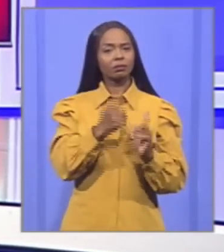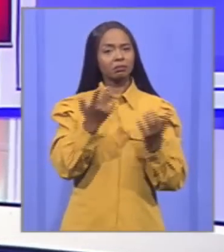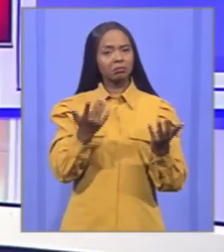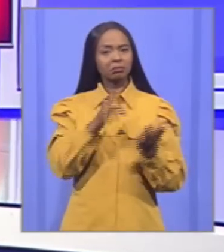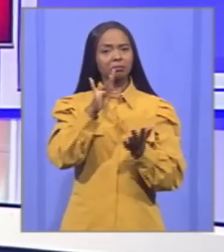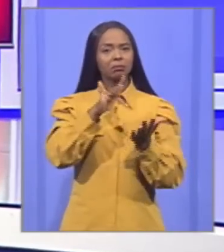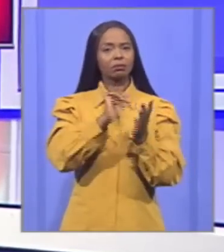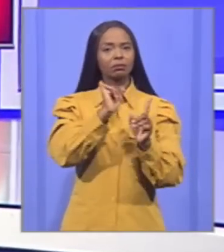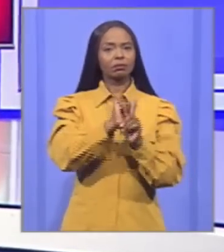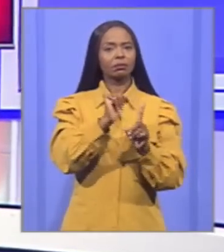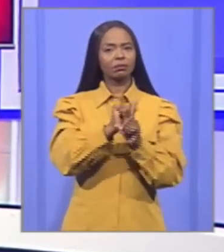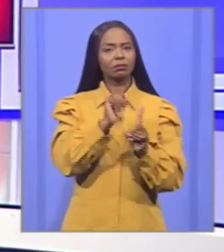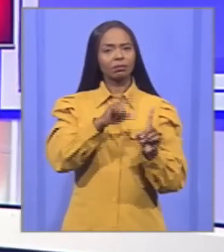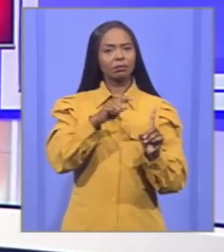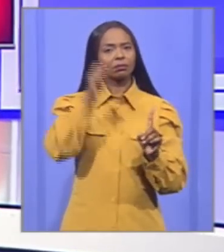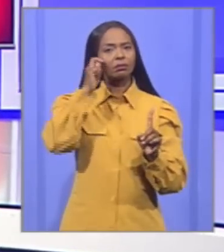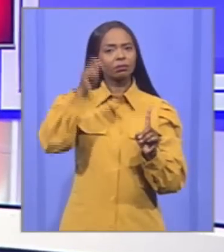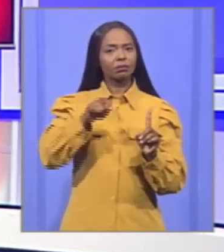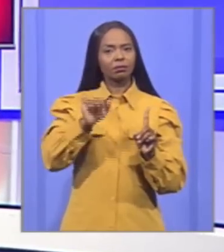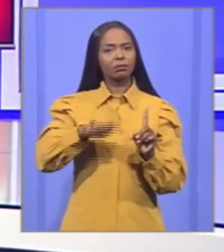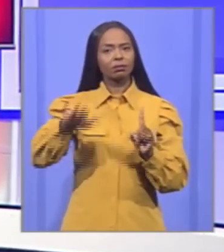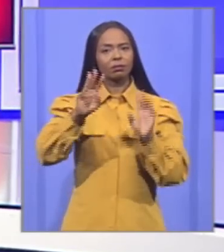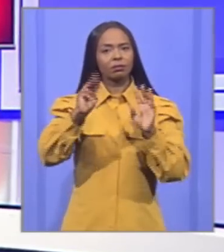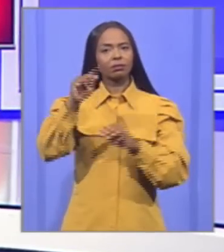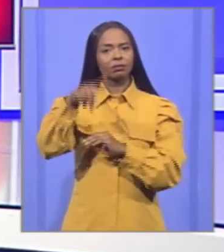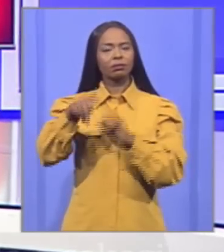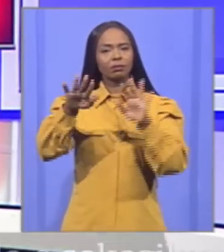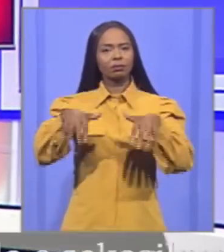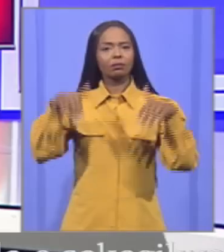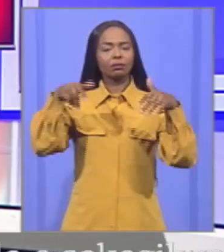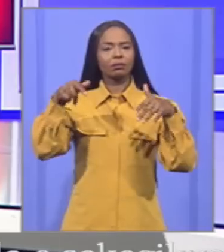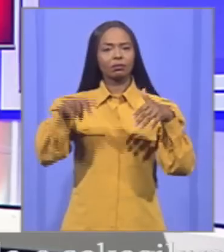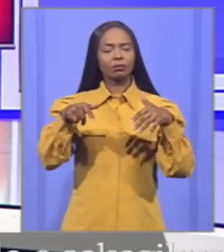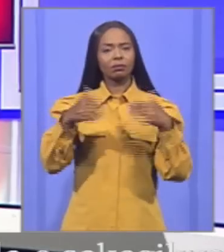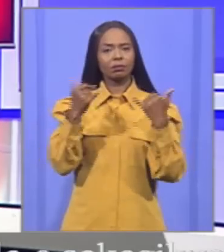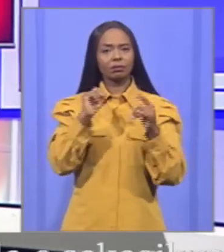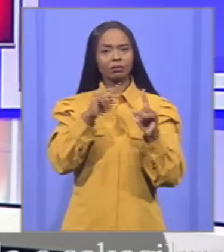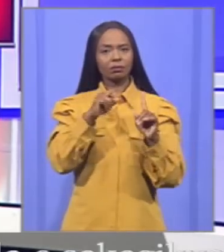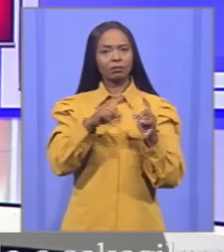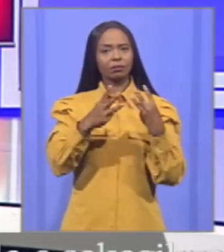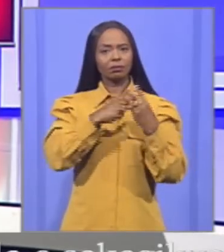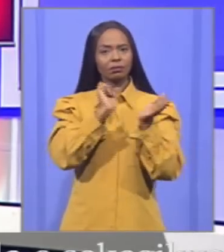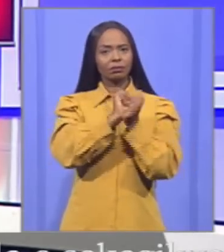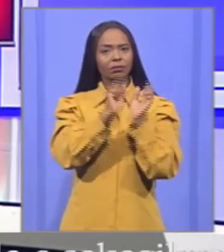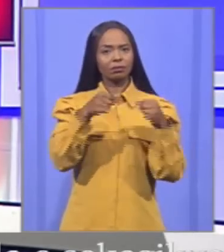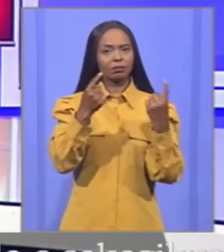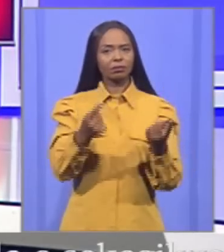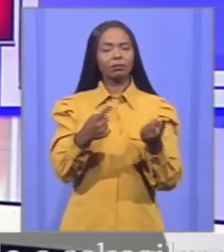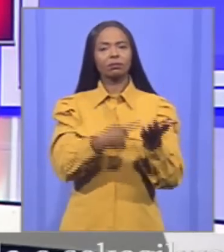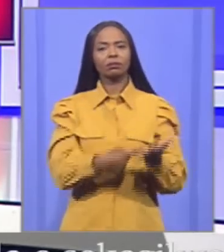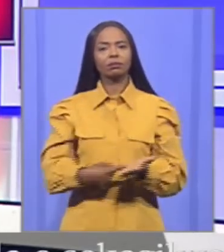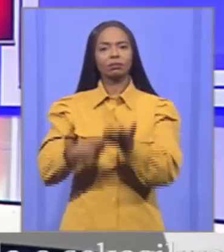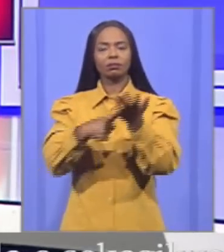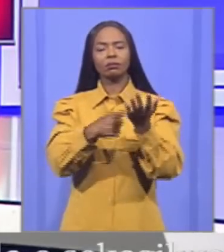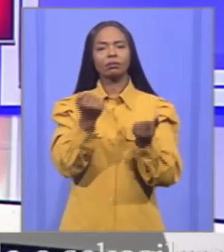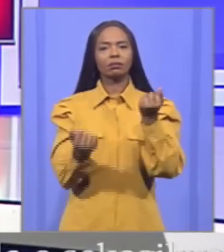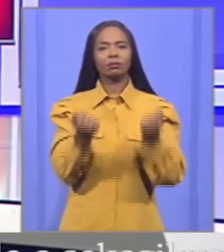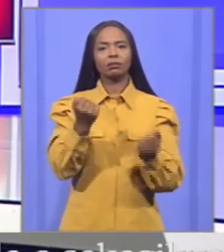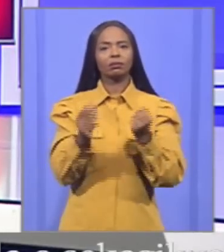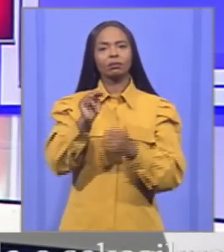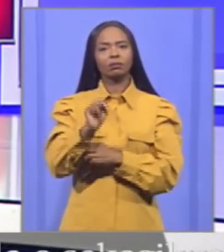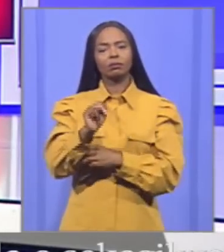gagwe jaaka Musa Kgotla ke yone a dirang gore a seka a tshwarwa. Kopo ya thibelo ya ka bonako ya ga Mapisanqakula e tlhotsereditswe kwa kgotlatshekelo kgolo ya North